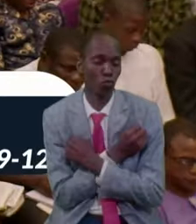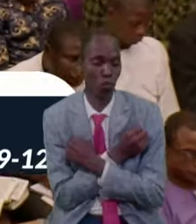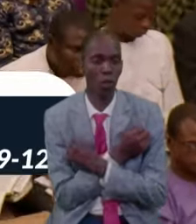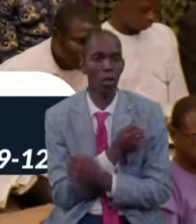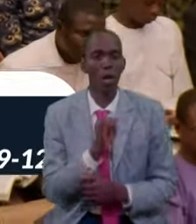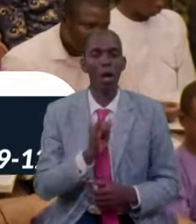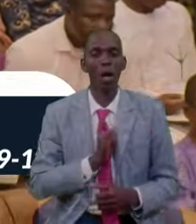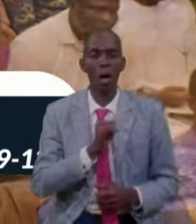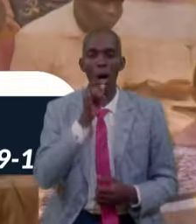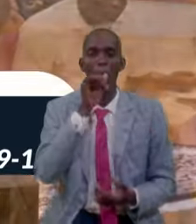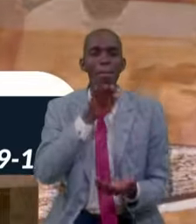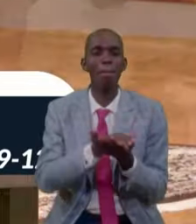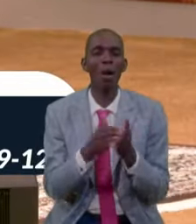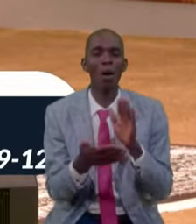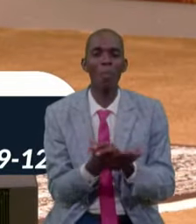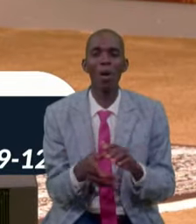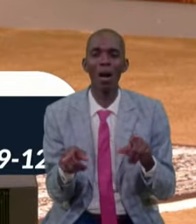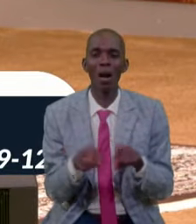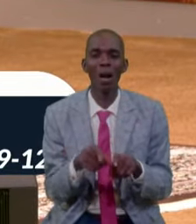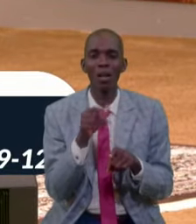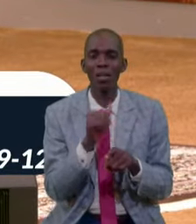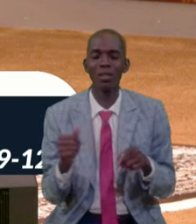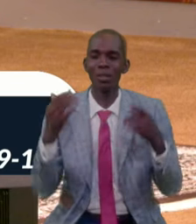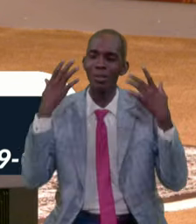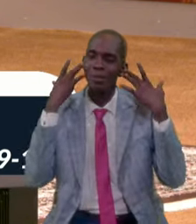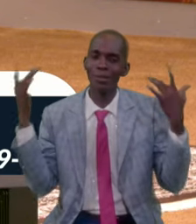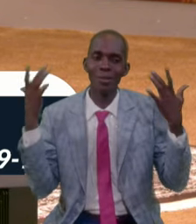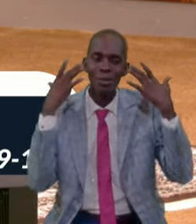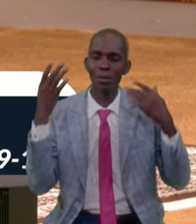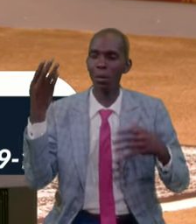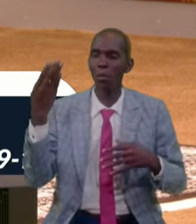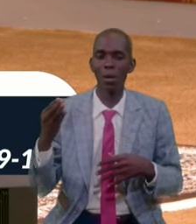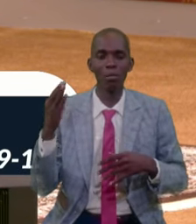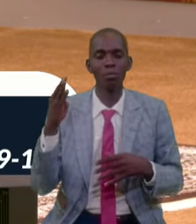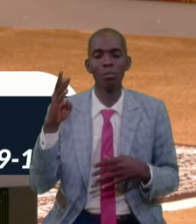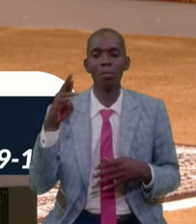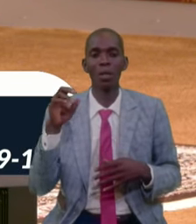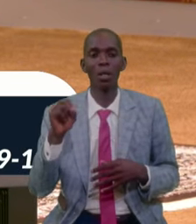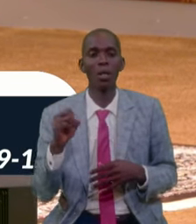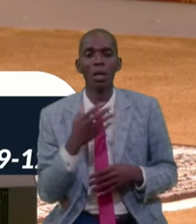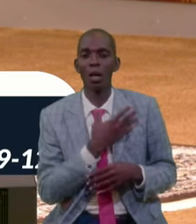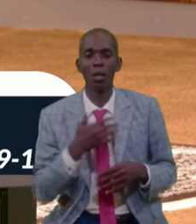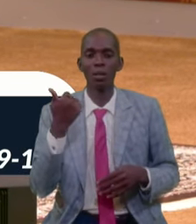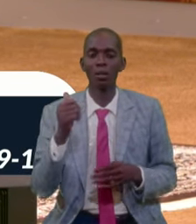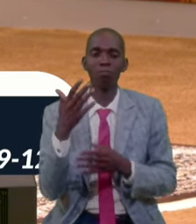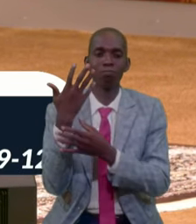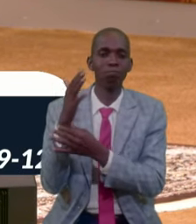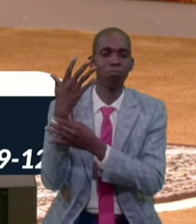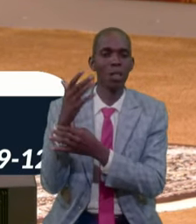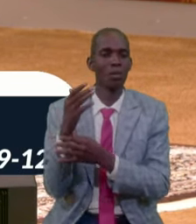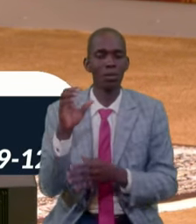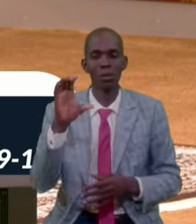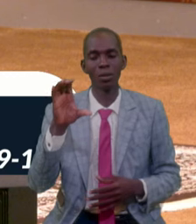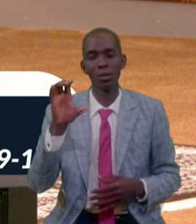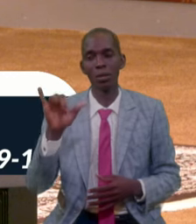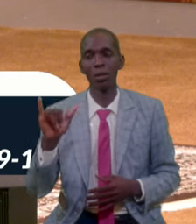become as sounding brass and a tinkling cymbal. Verse 2. In verse 2